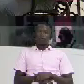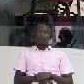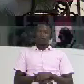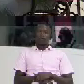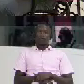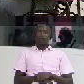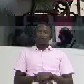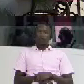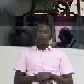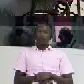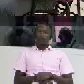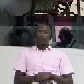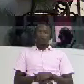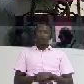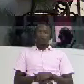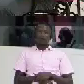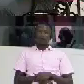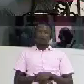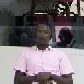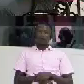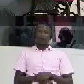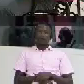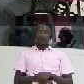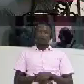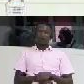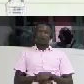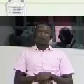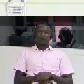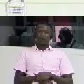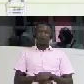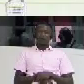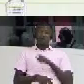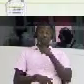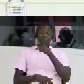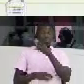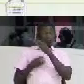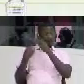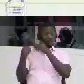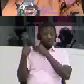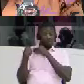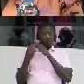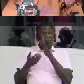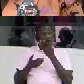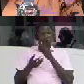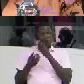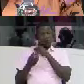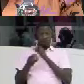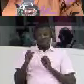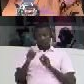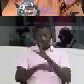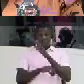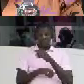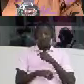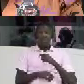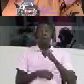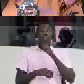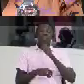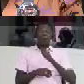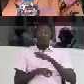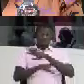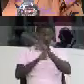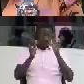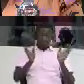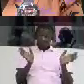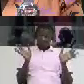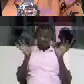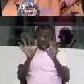dee faral di def bu subaa ñëpp taxaw. You would be responsible, or perhaps you would give the order for the men to fall in every morning. Is